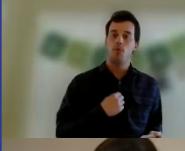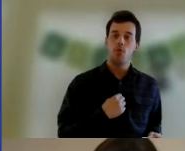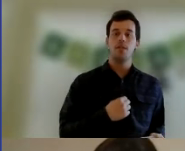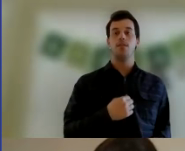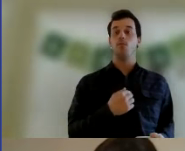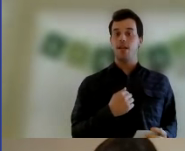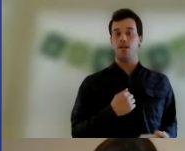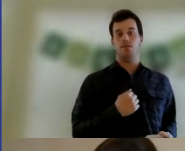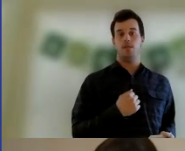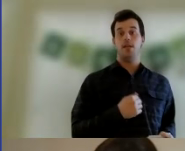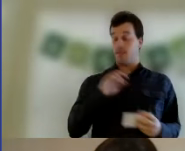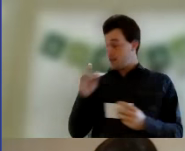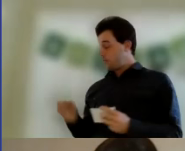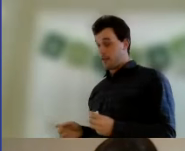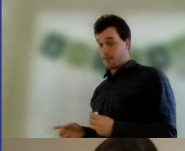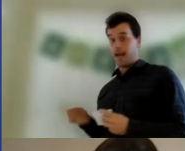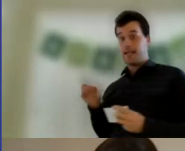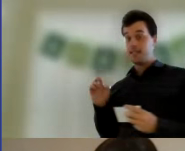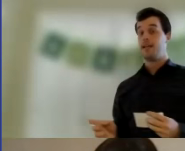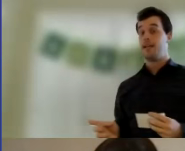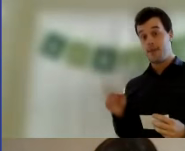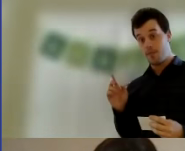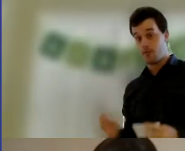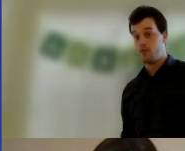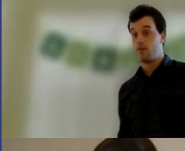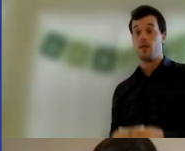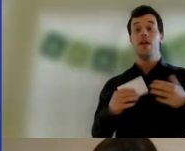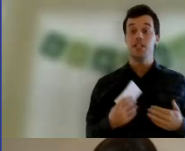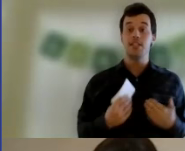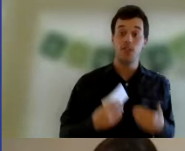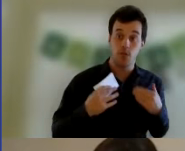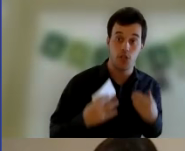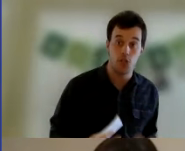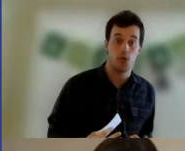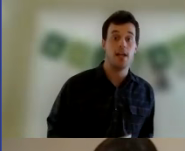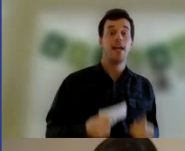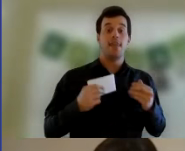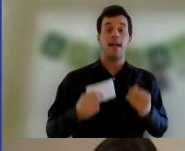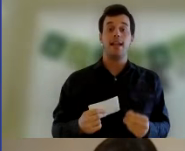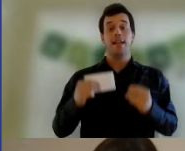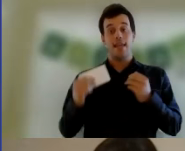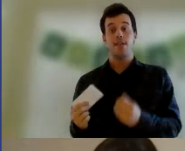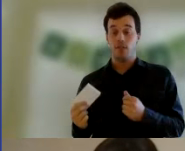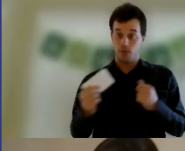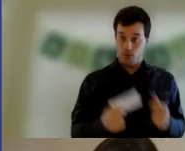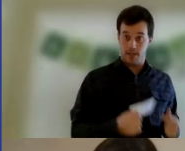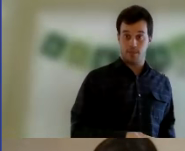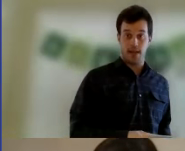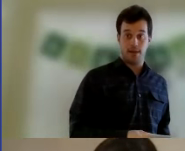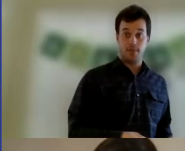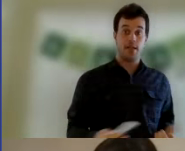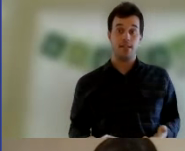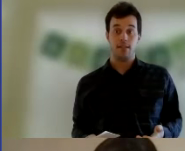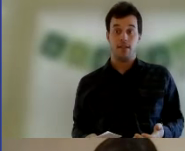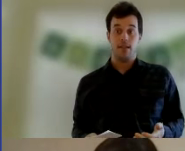internet more than we do. And the federal government has a plan to make it more affordable, and we just need to ensure that they follow through with